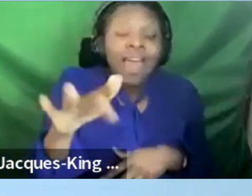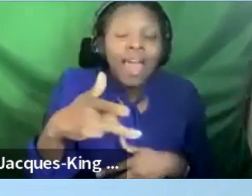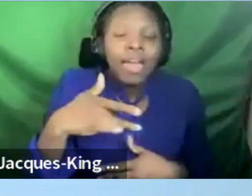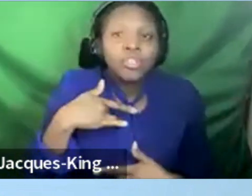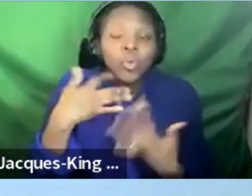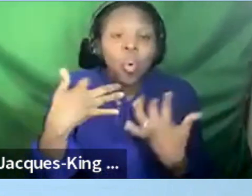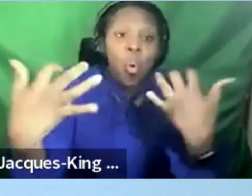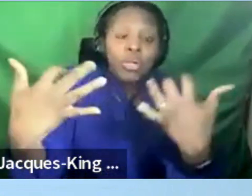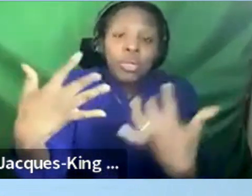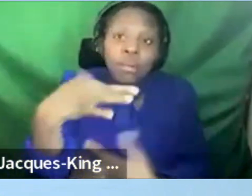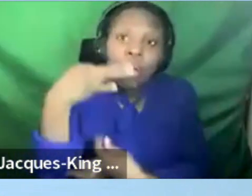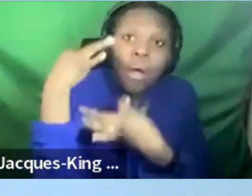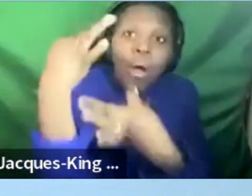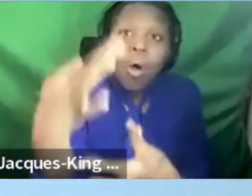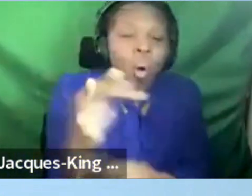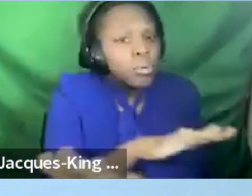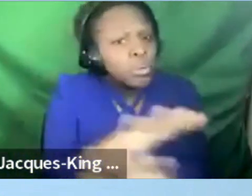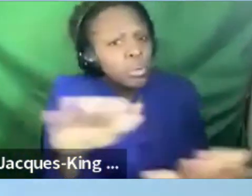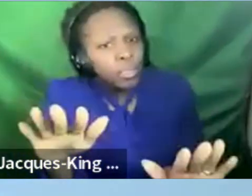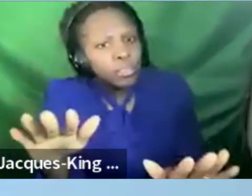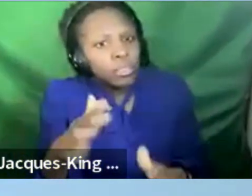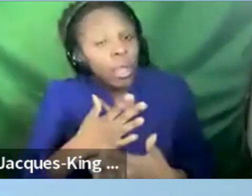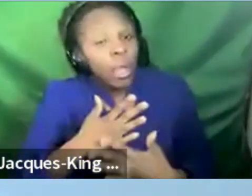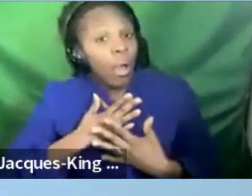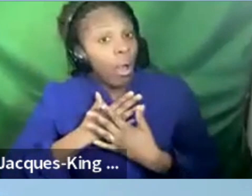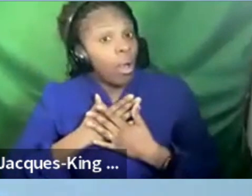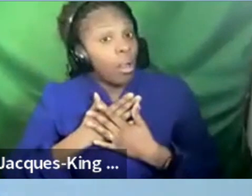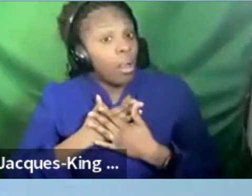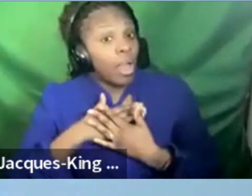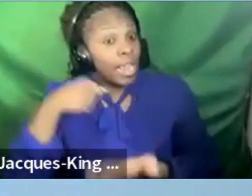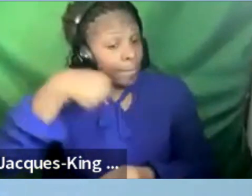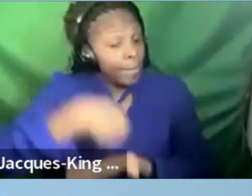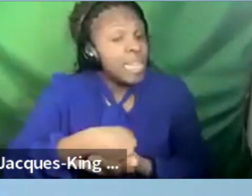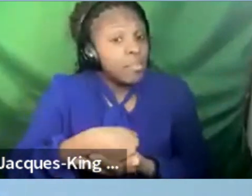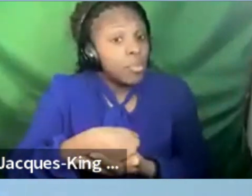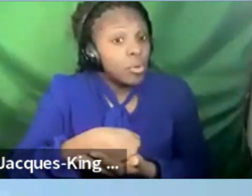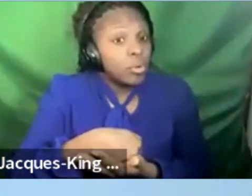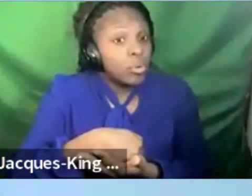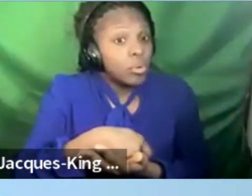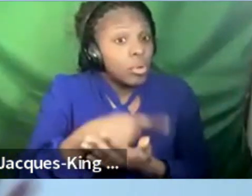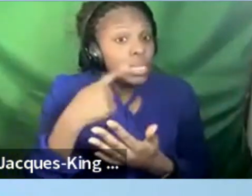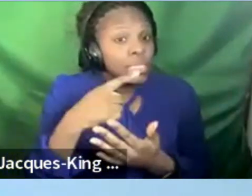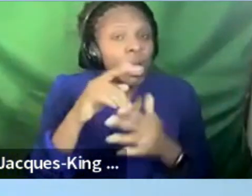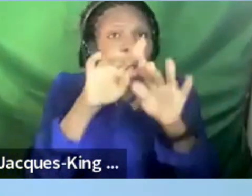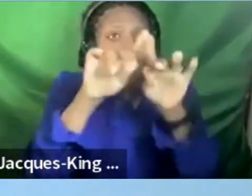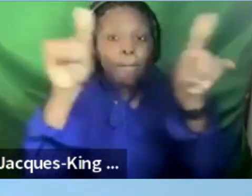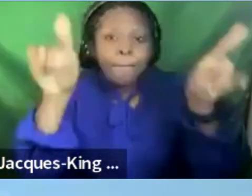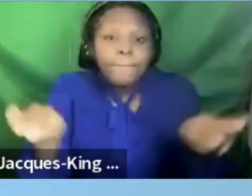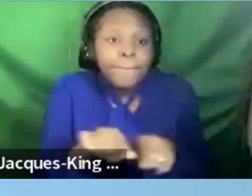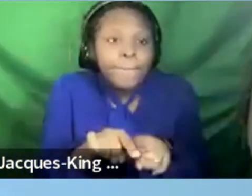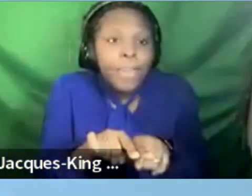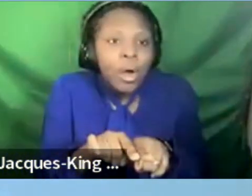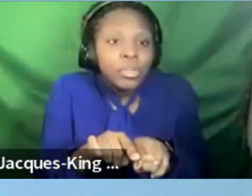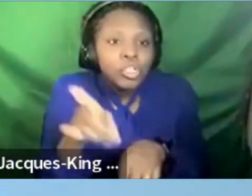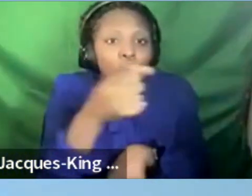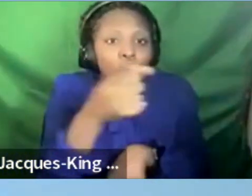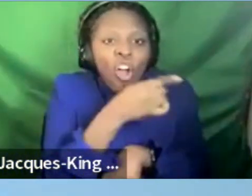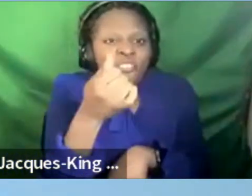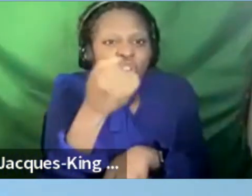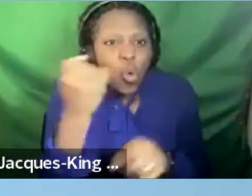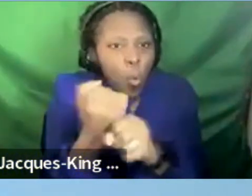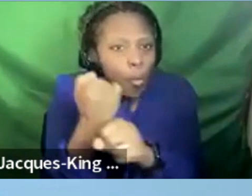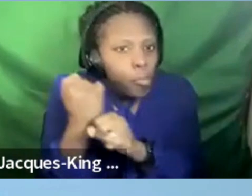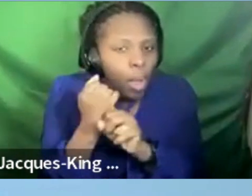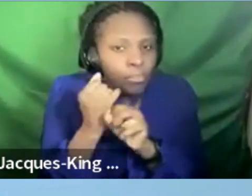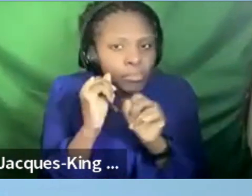me. So that's really, I love a minimal production. When I design a production, it's like an installation box. I use as few props